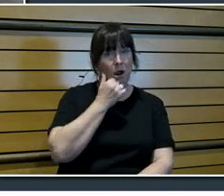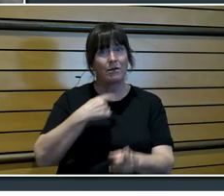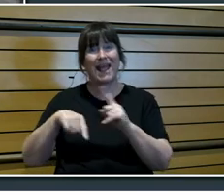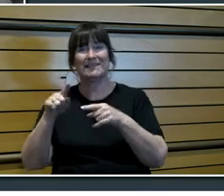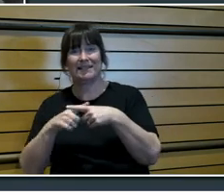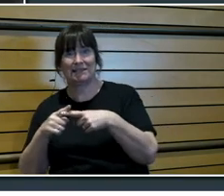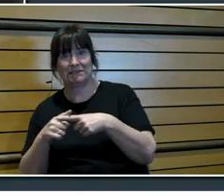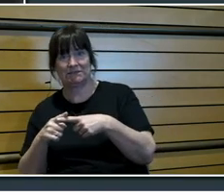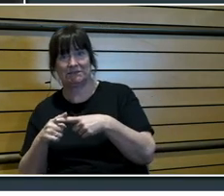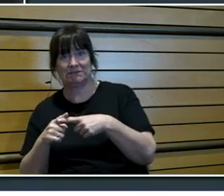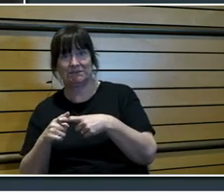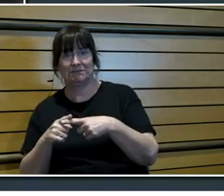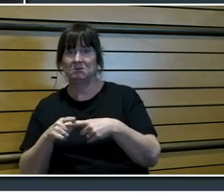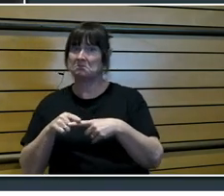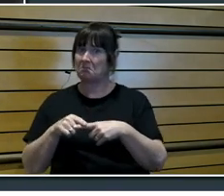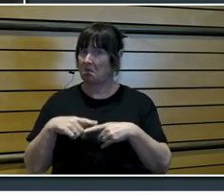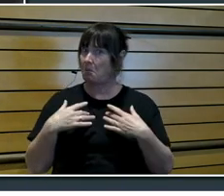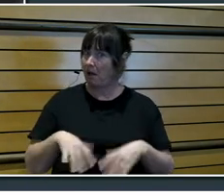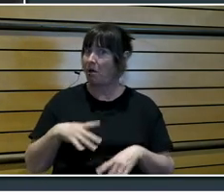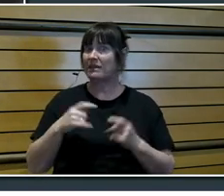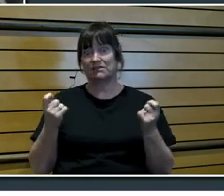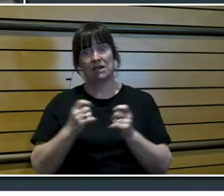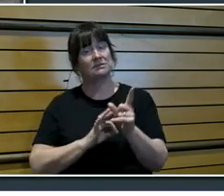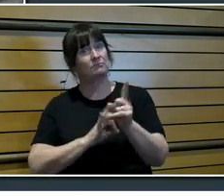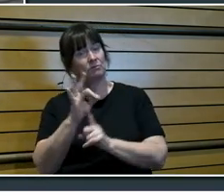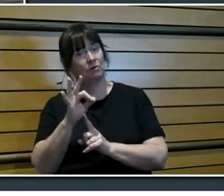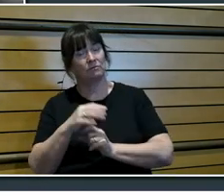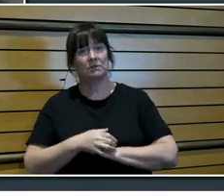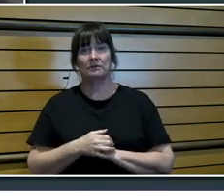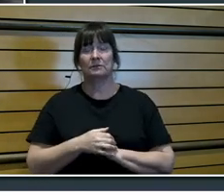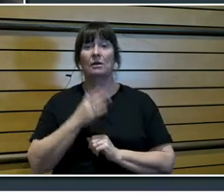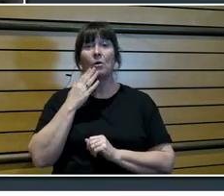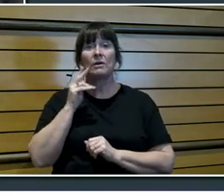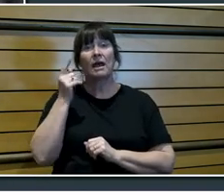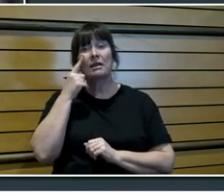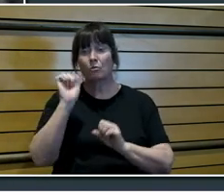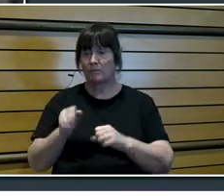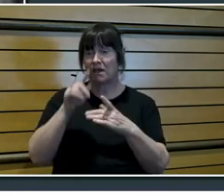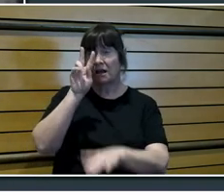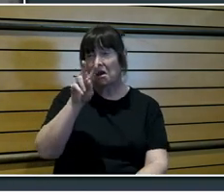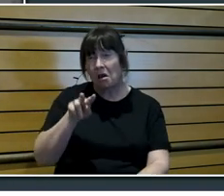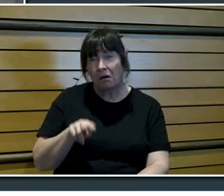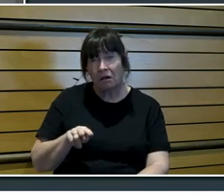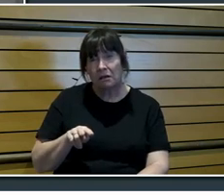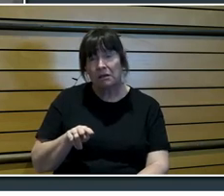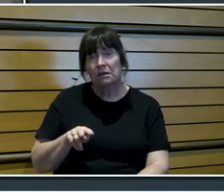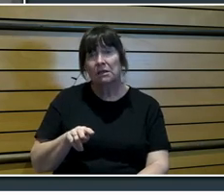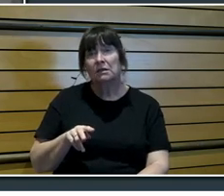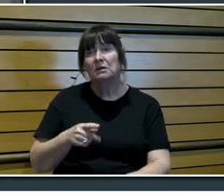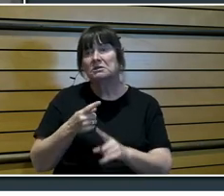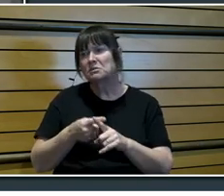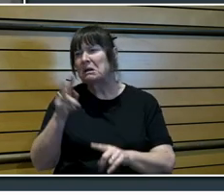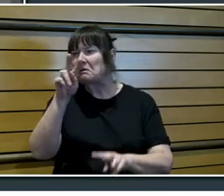the discussion about Māori Wards has changed something for the better. When I looked through the website just quickly, I couldn't